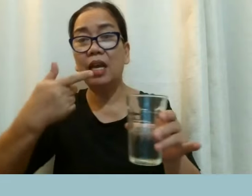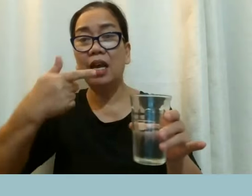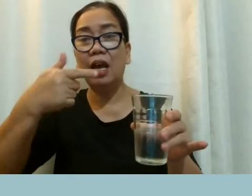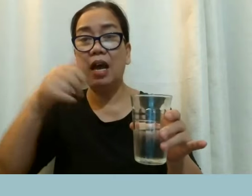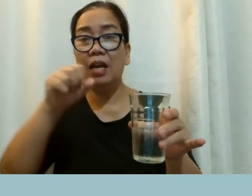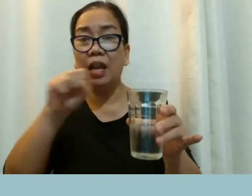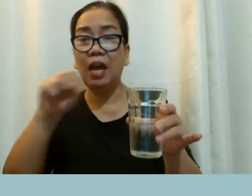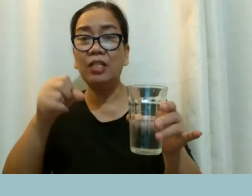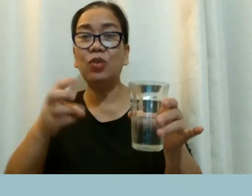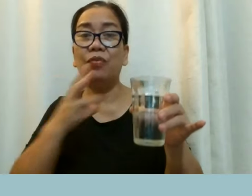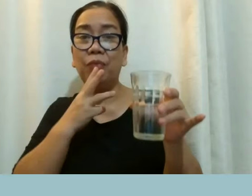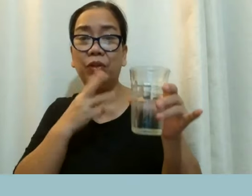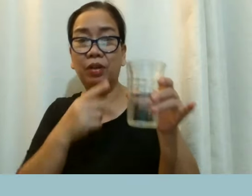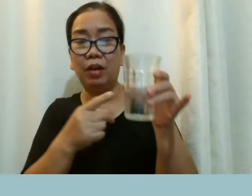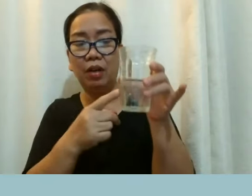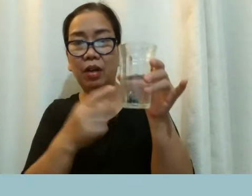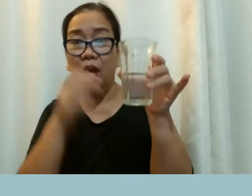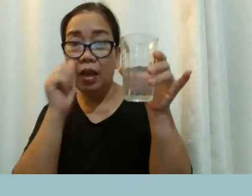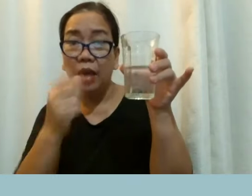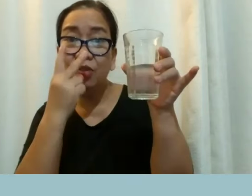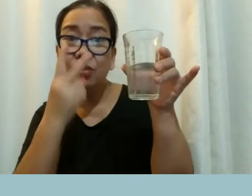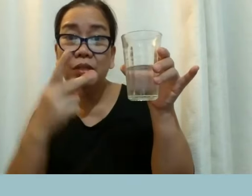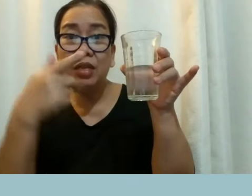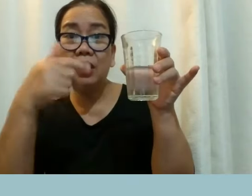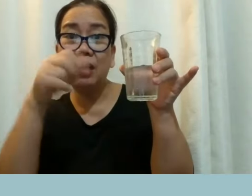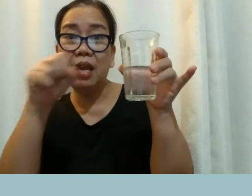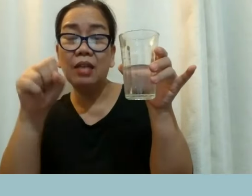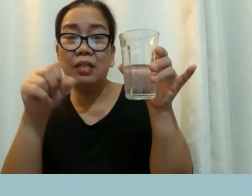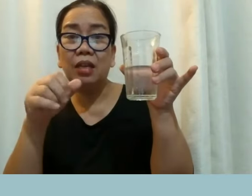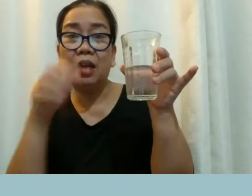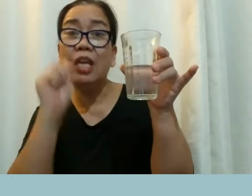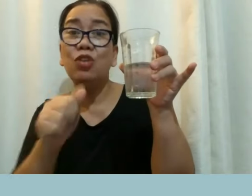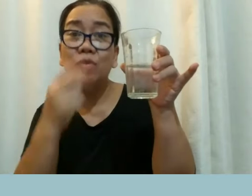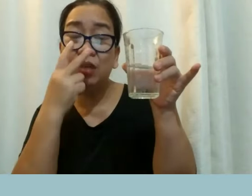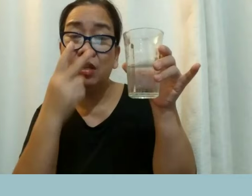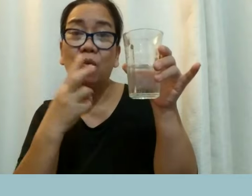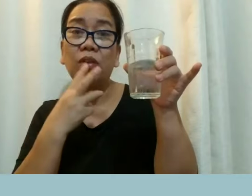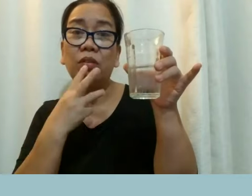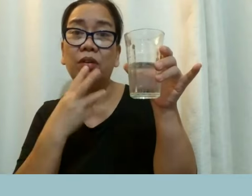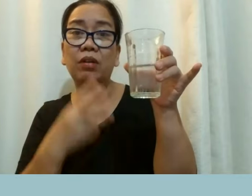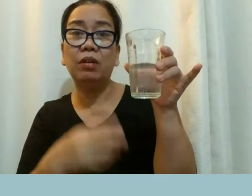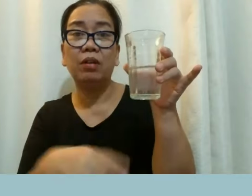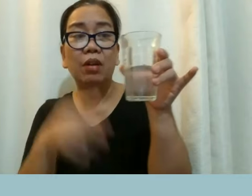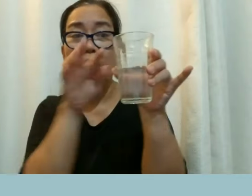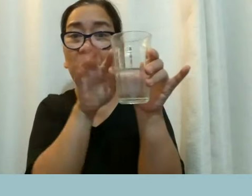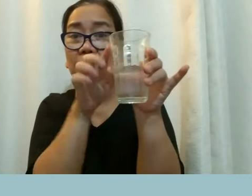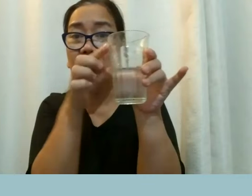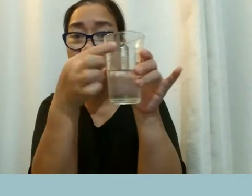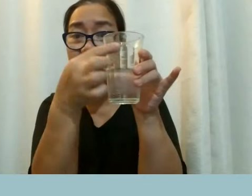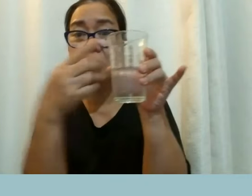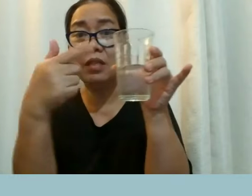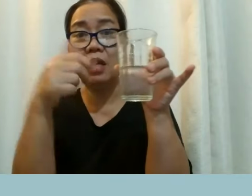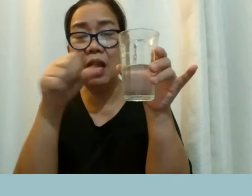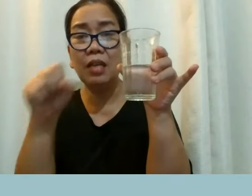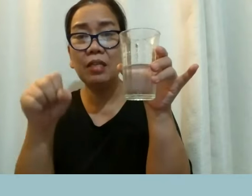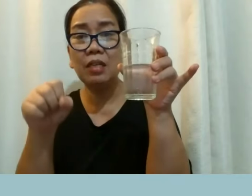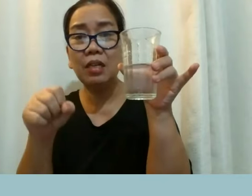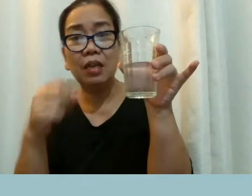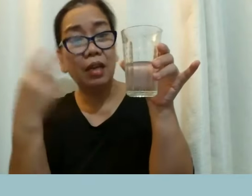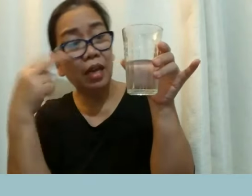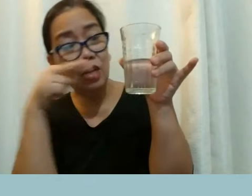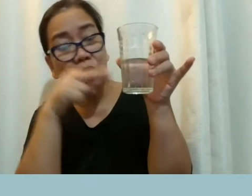is a glass of water. Can you see the glass? Can you see the water? Of course, this is the